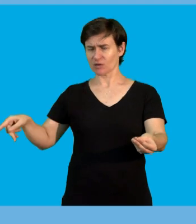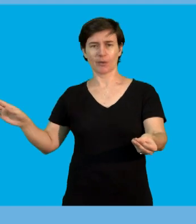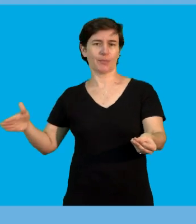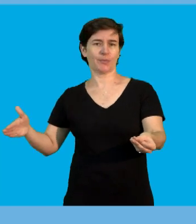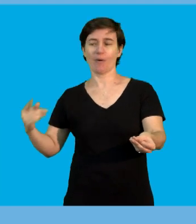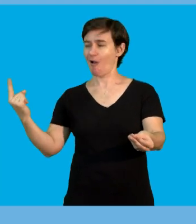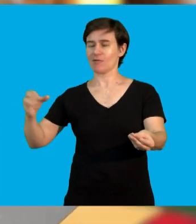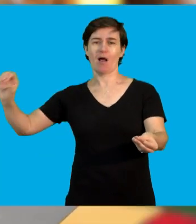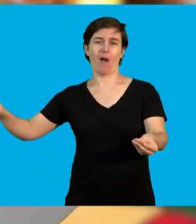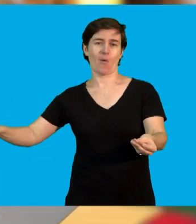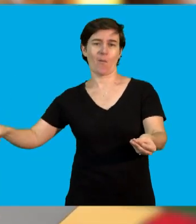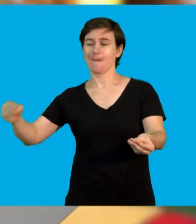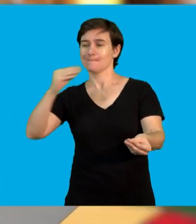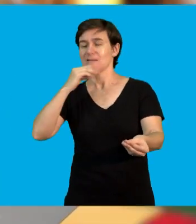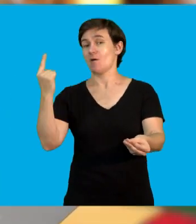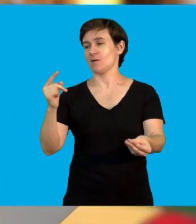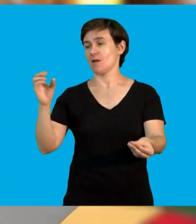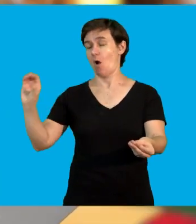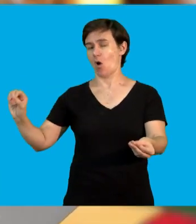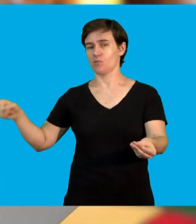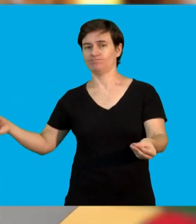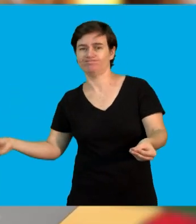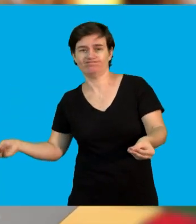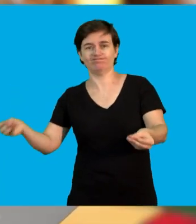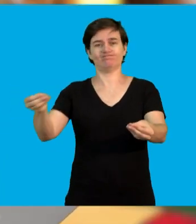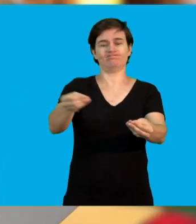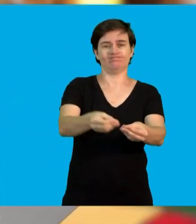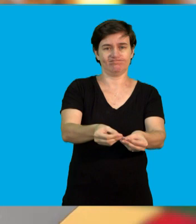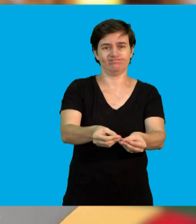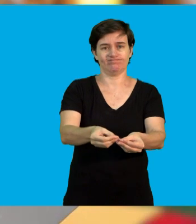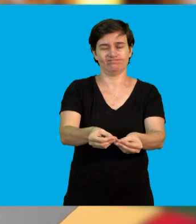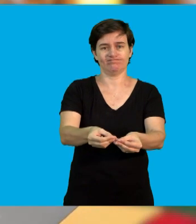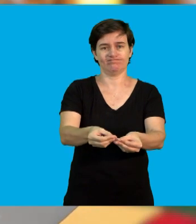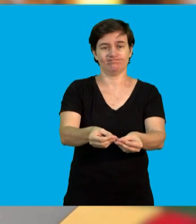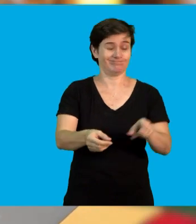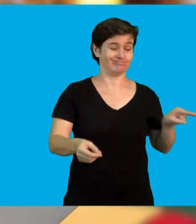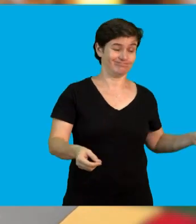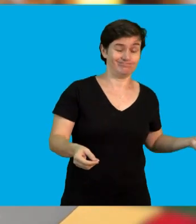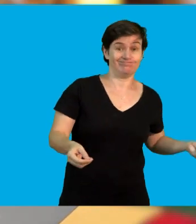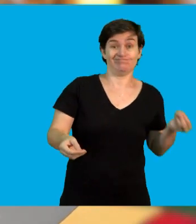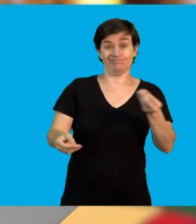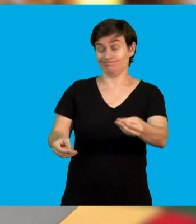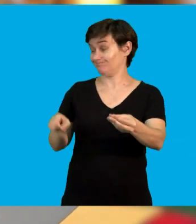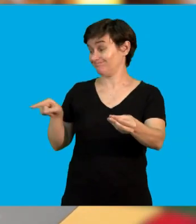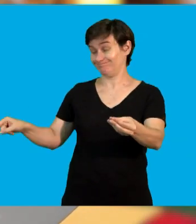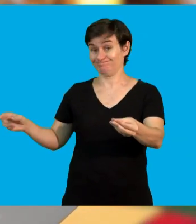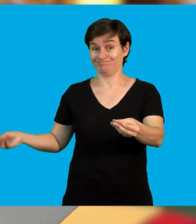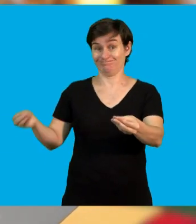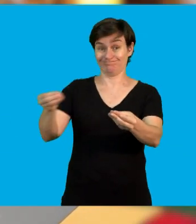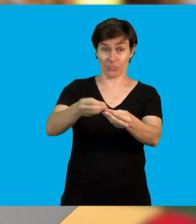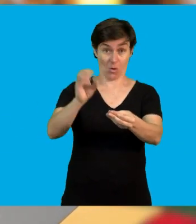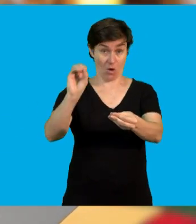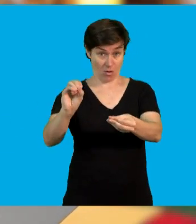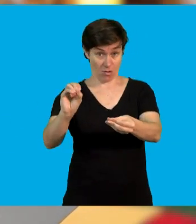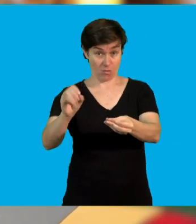the OH, it only has the O. So it is going to donate that oxygen. Then the acid will donate the hydrogen, then the